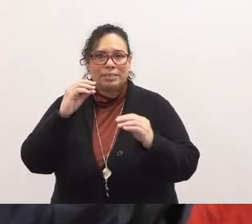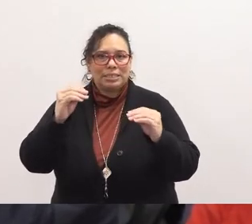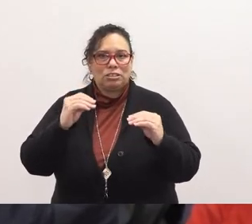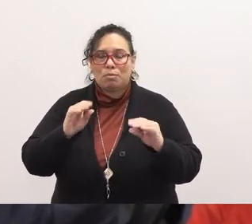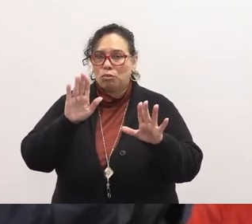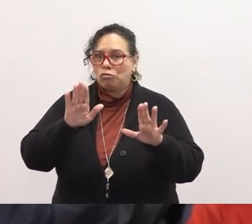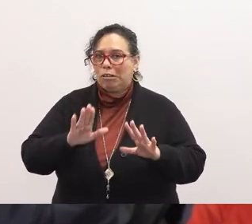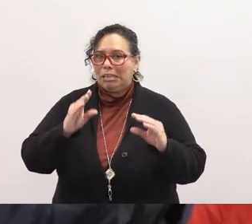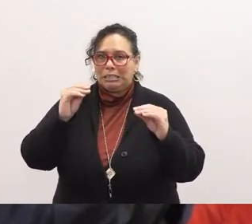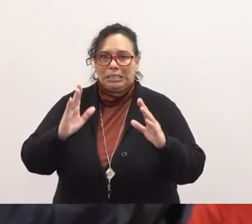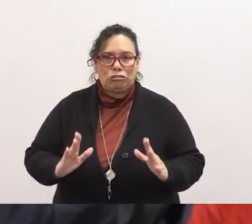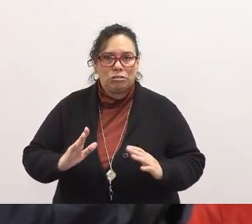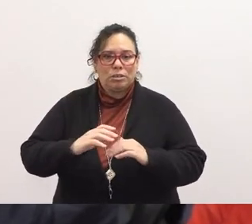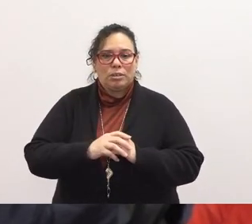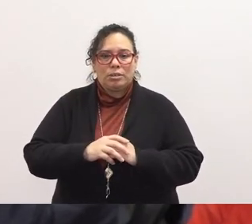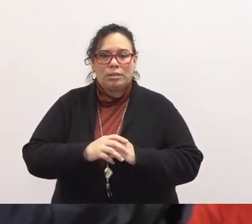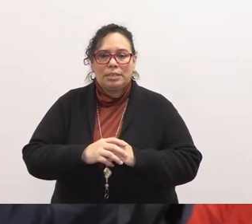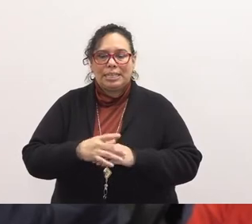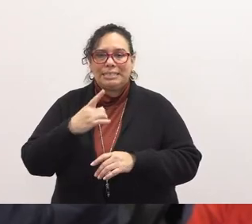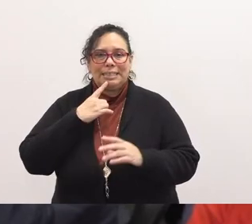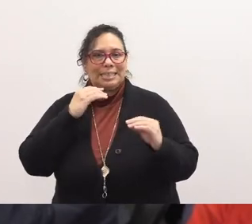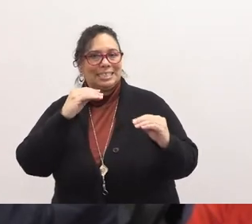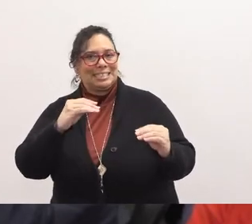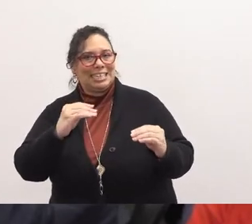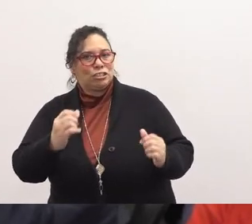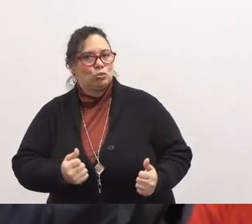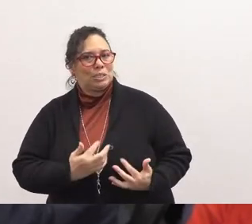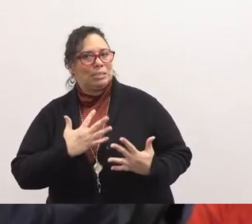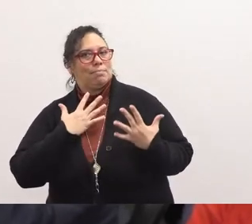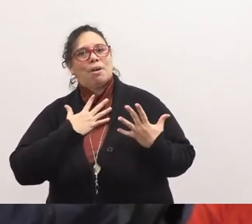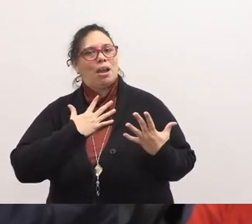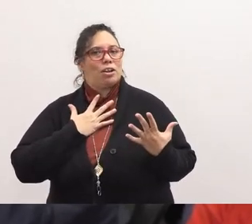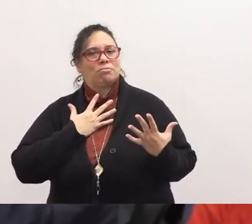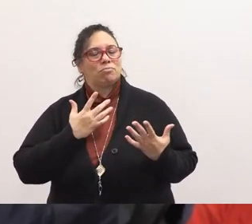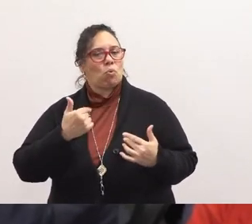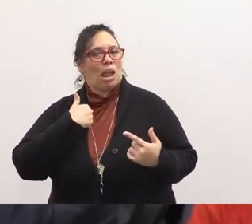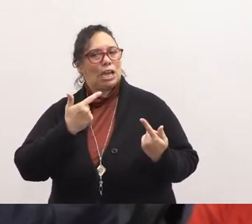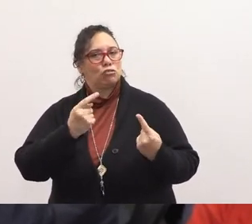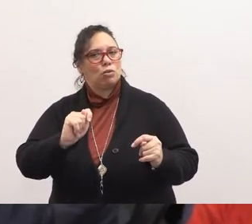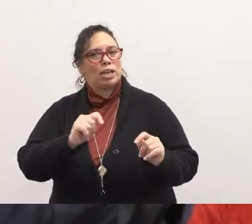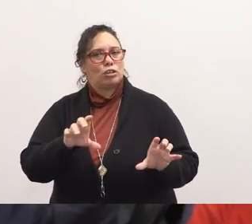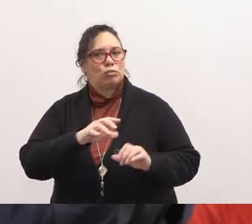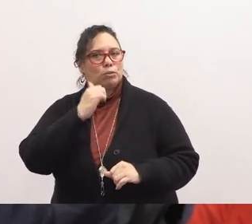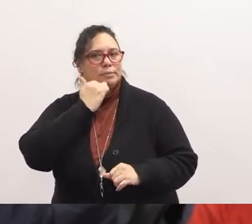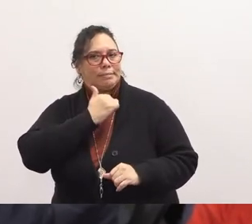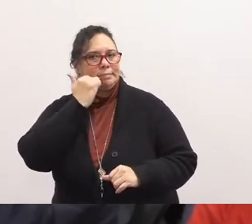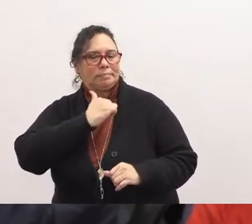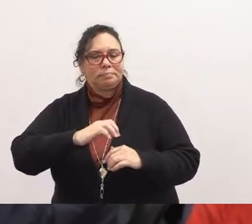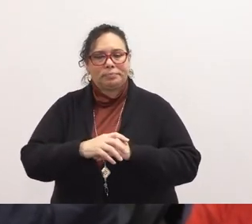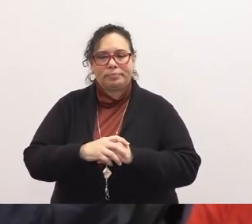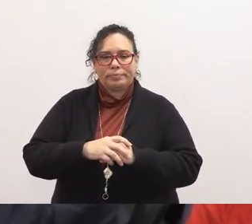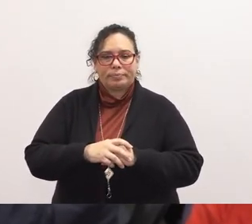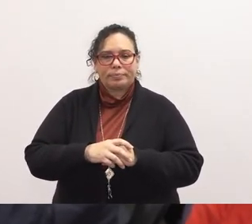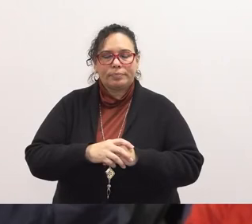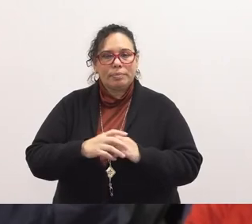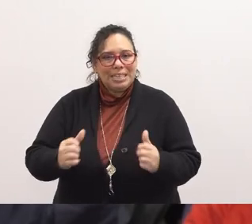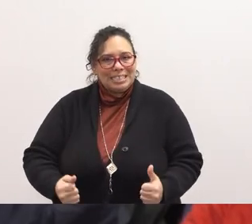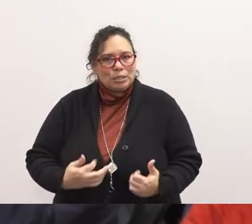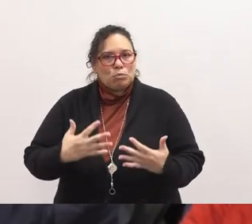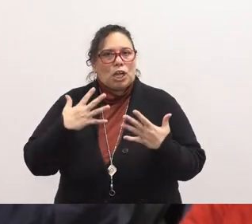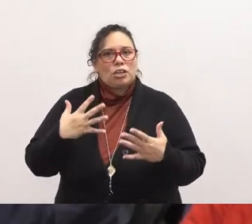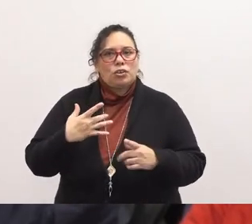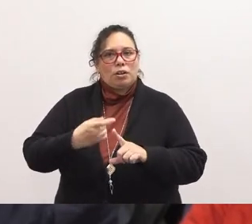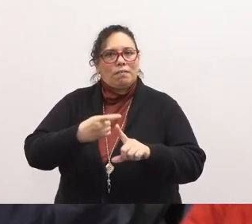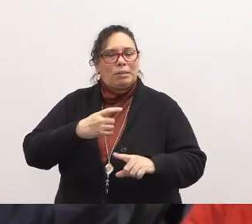great teacher. They say to teach is to inspire, and it's what I try to do every single day. Inspiration comes